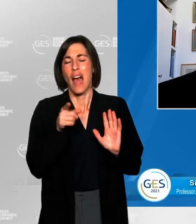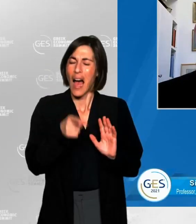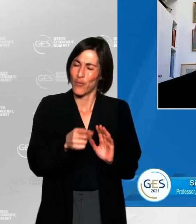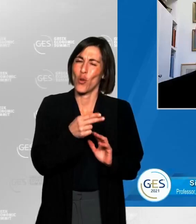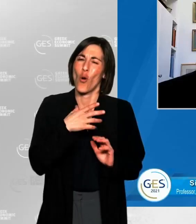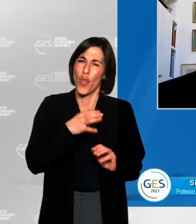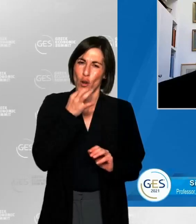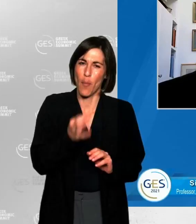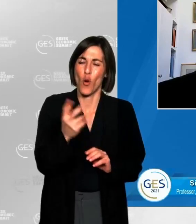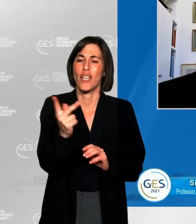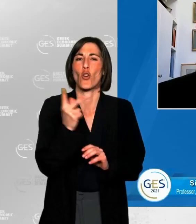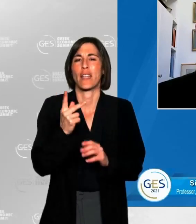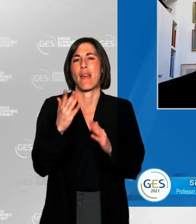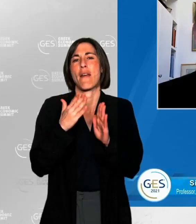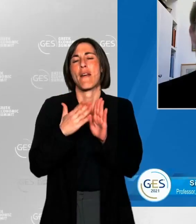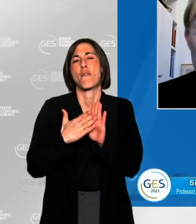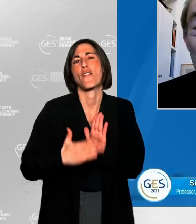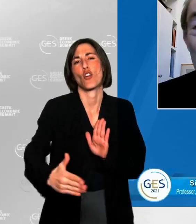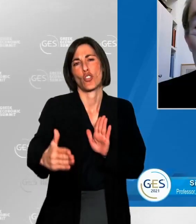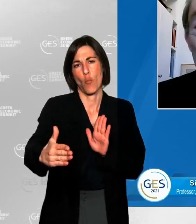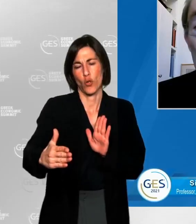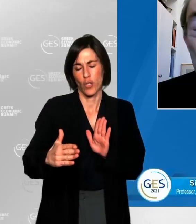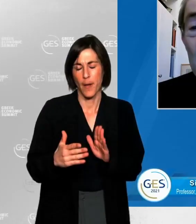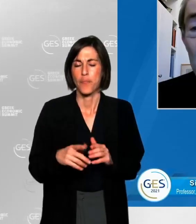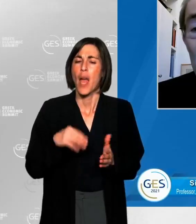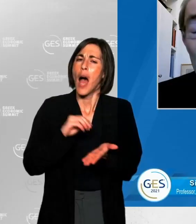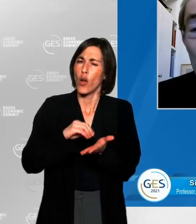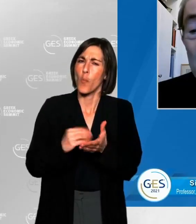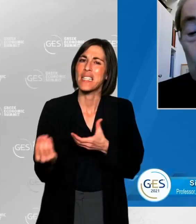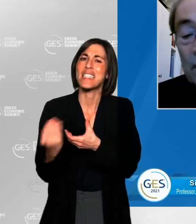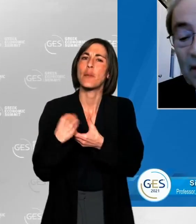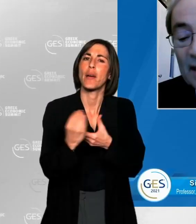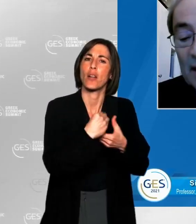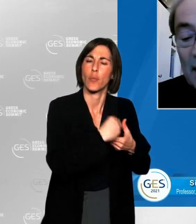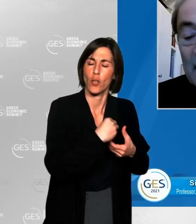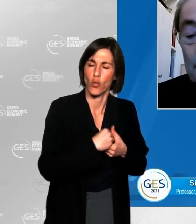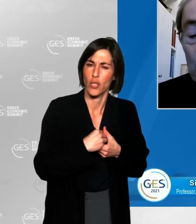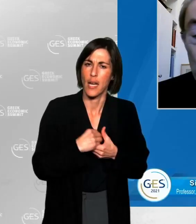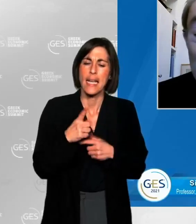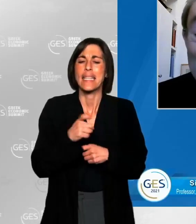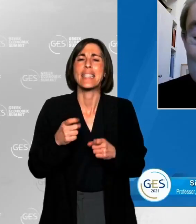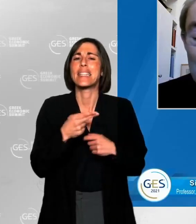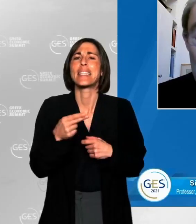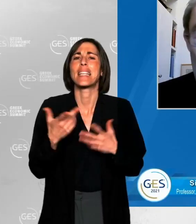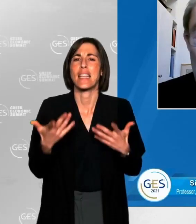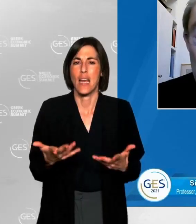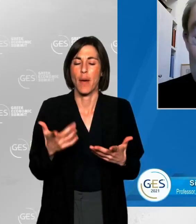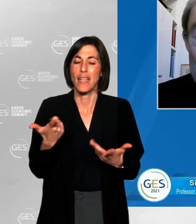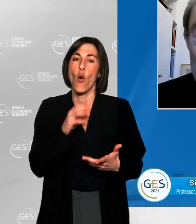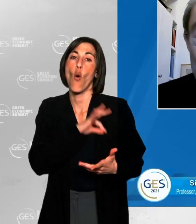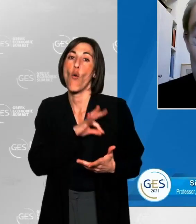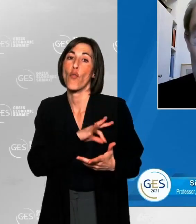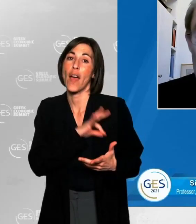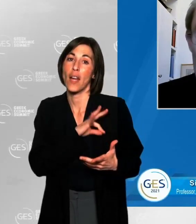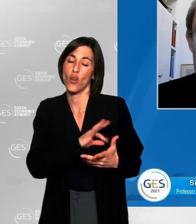means, is everyone benefiting from that growth? And in fact, the two go together in that if there is inclusiveness, then it's much more likely